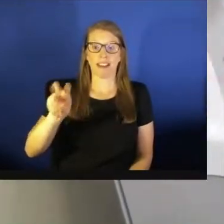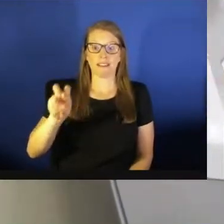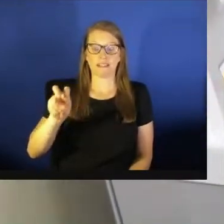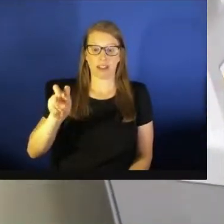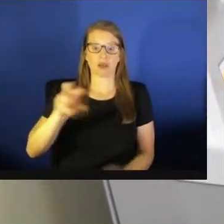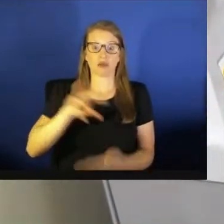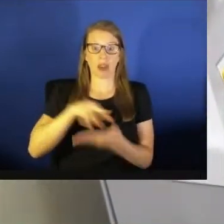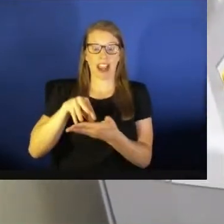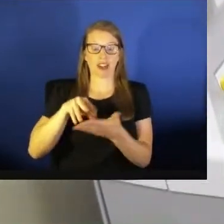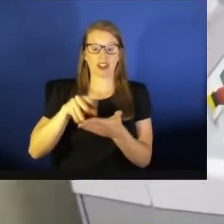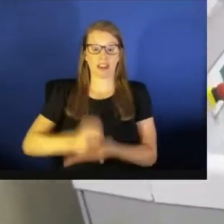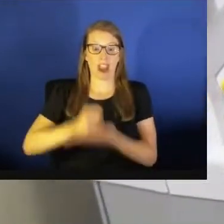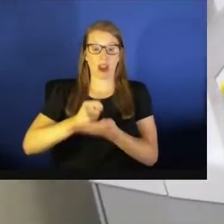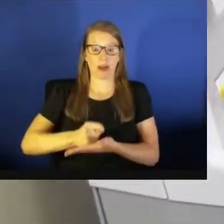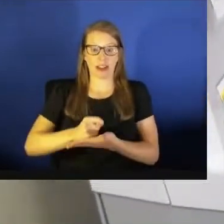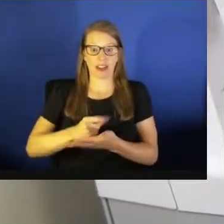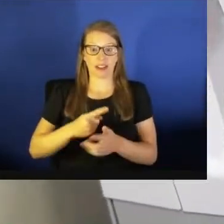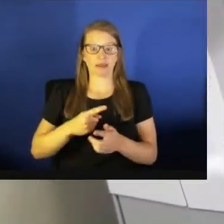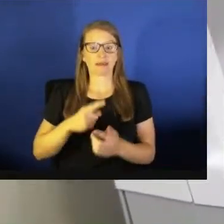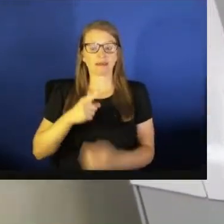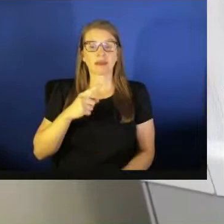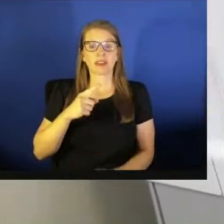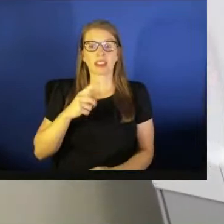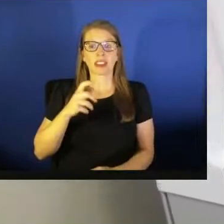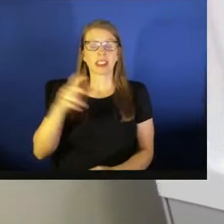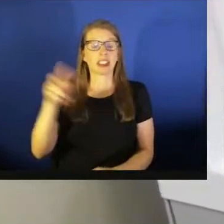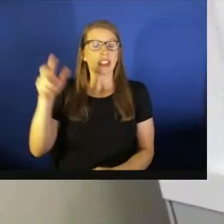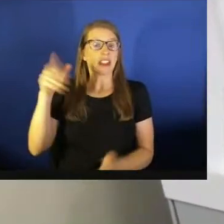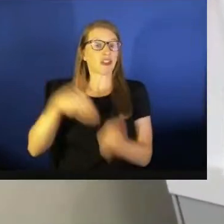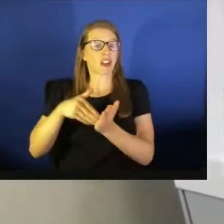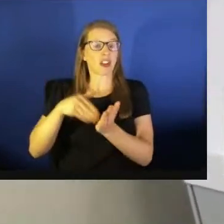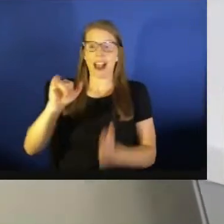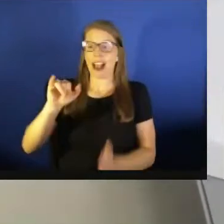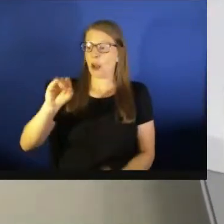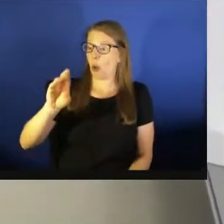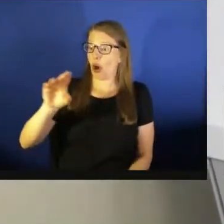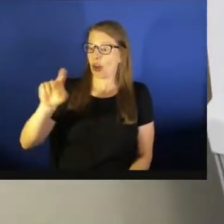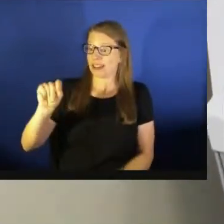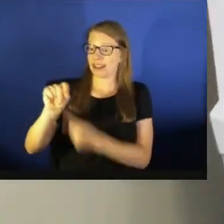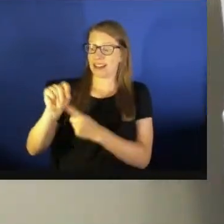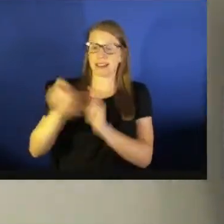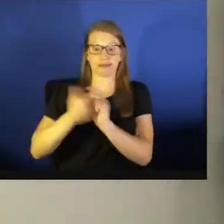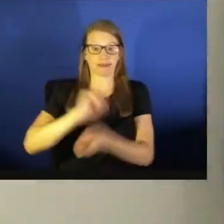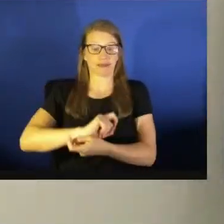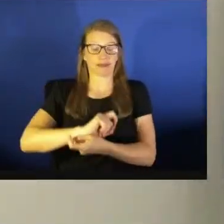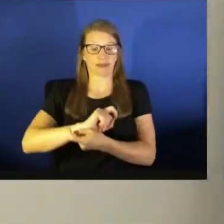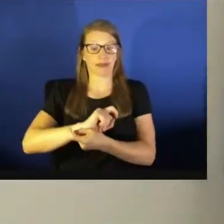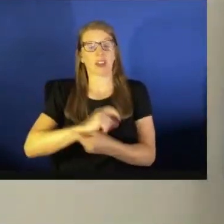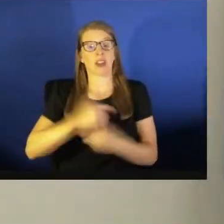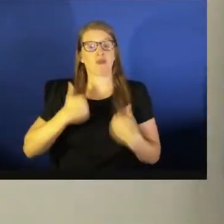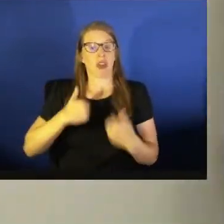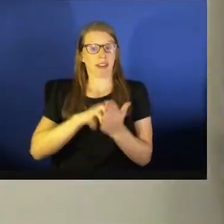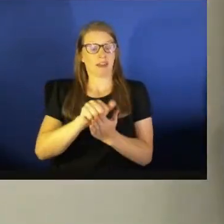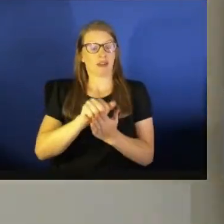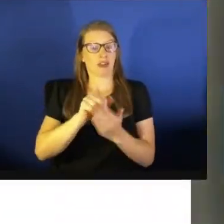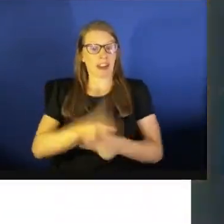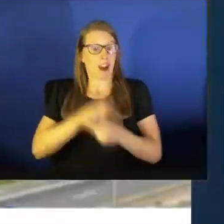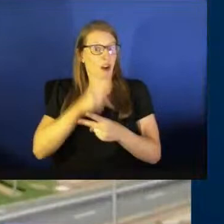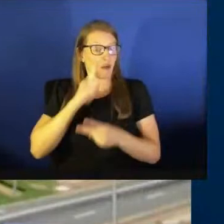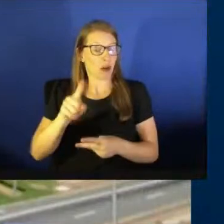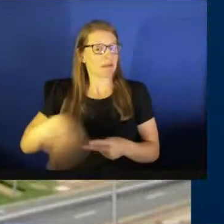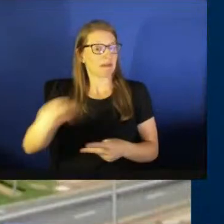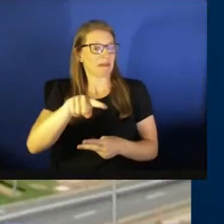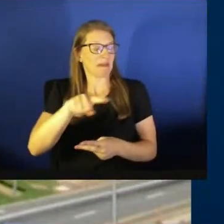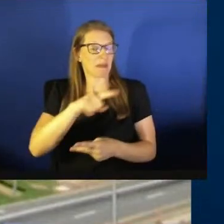patients. We will hear from the doctor about how this IORT is transforming breast cancer care for these patients. Dr.